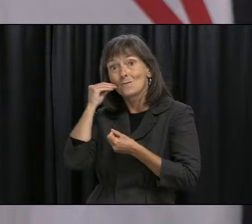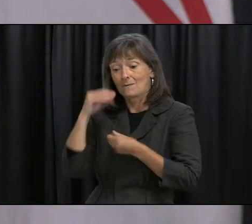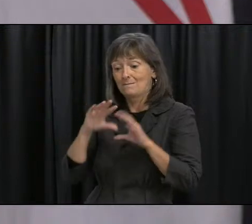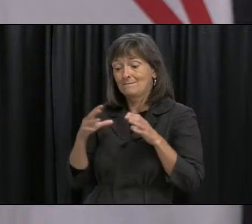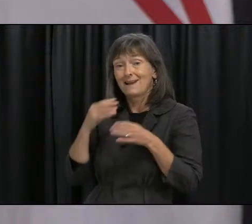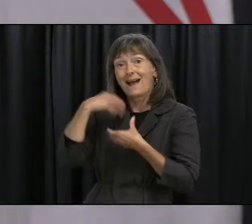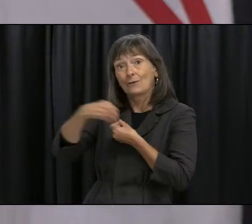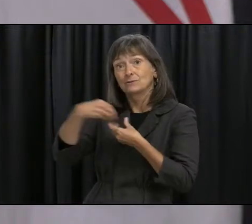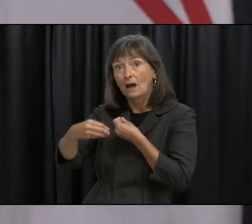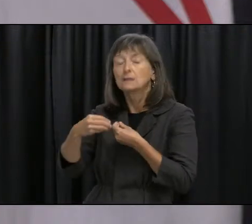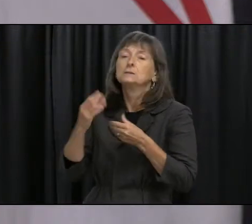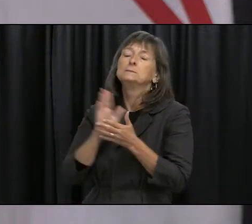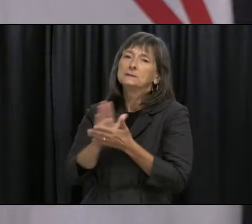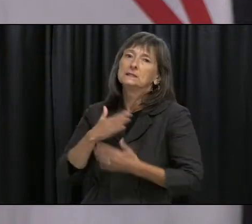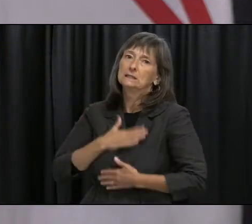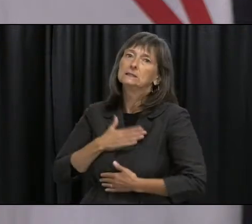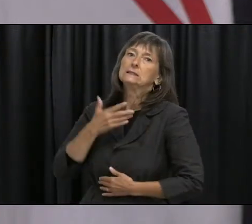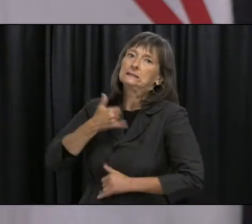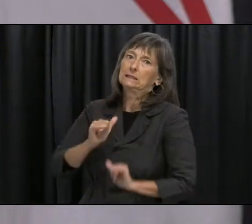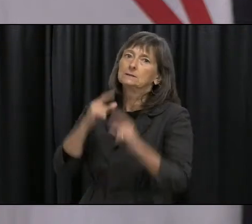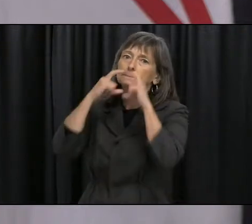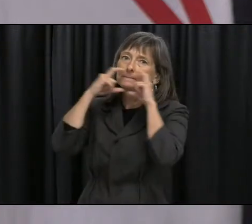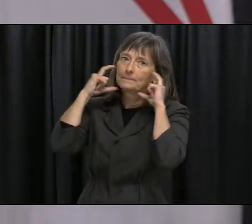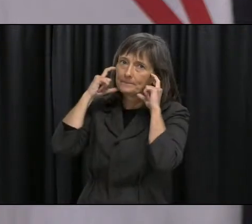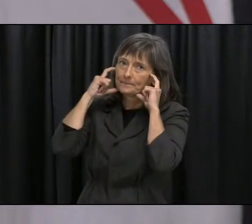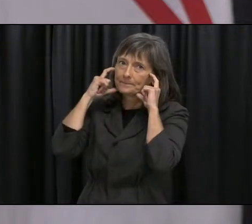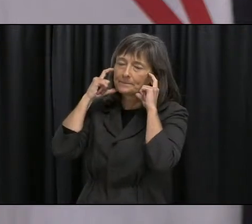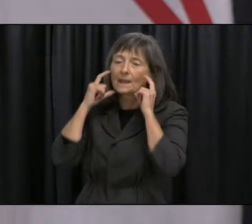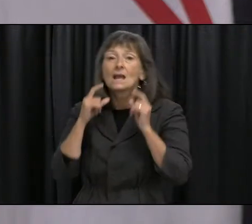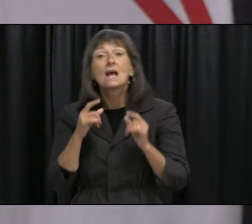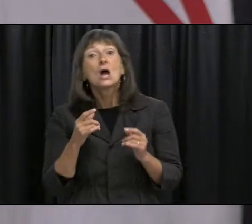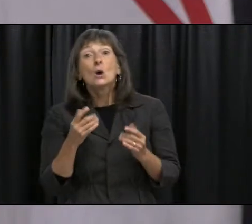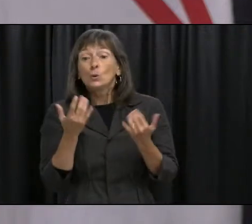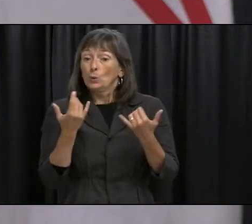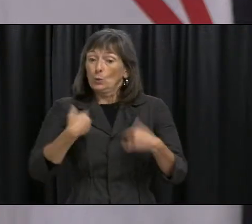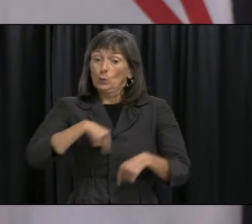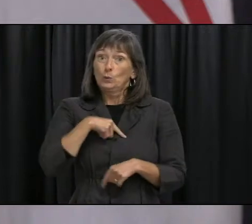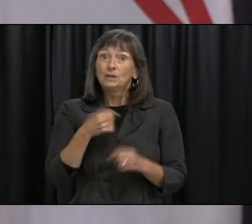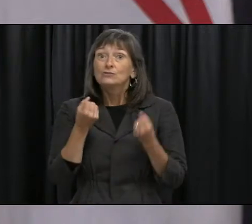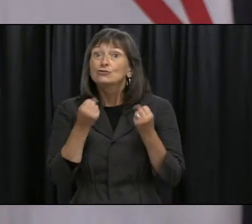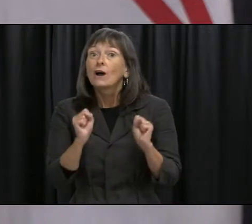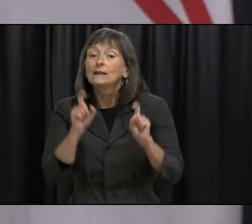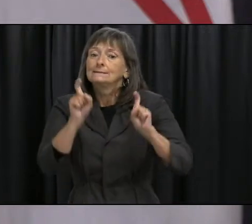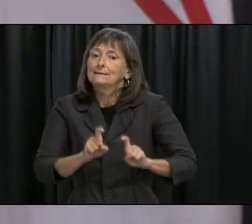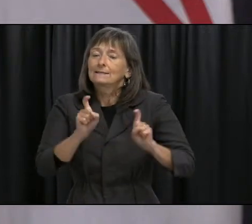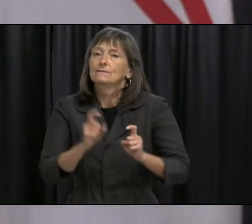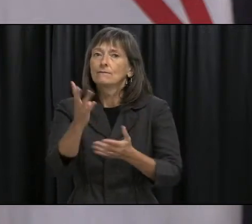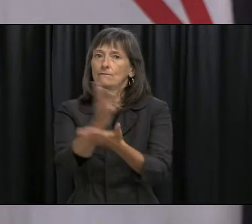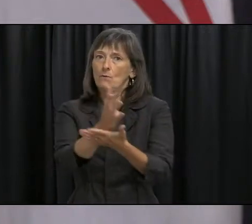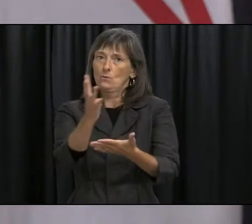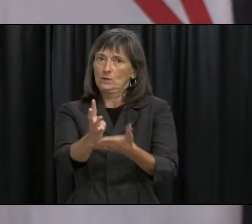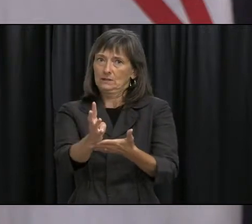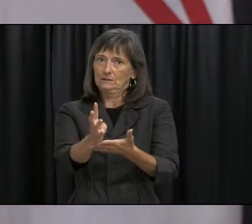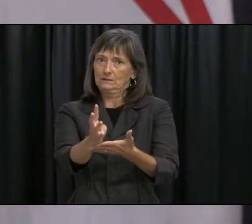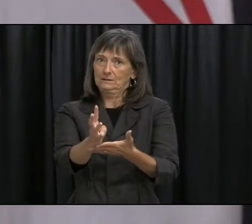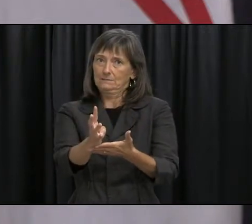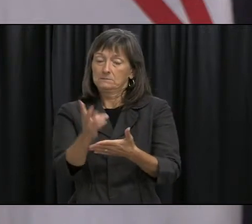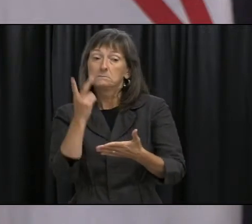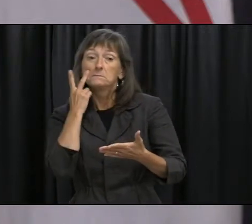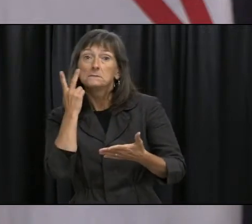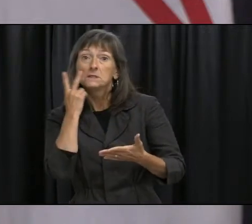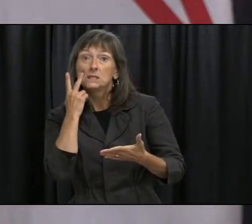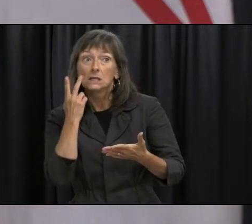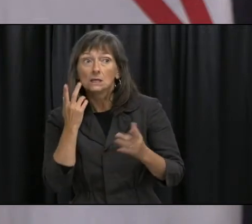bubble. This will be a 4-week trial to determine whether further relaxation of the rules for rotational workers can take